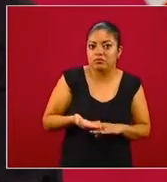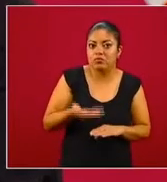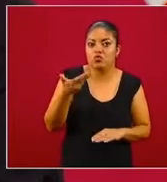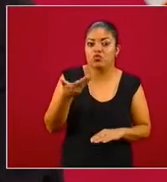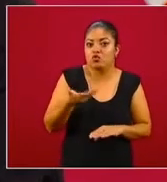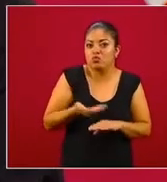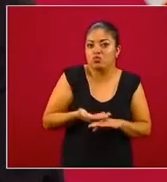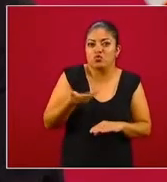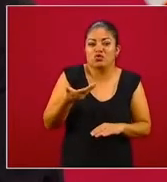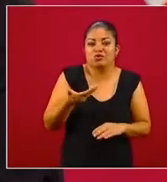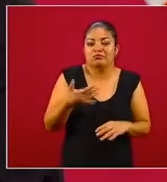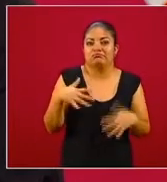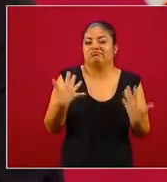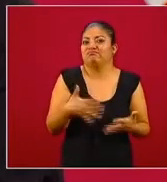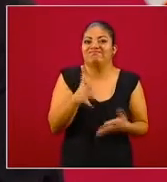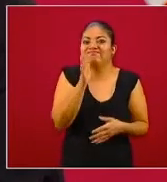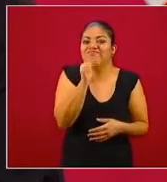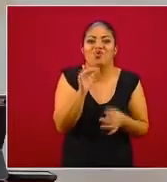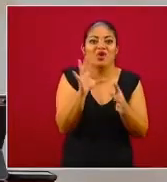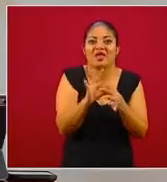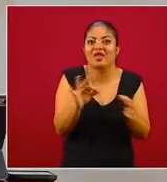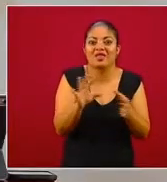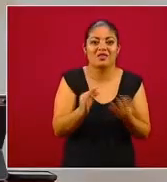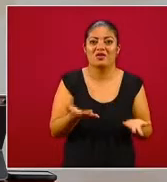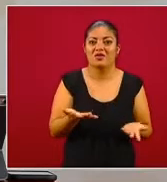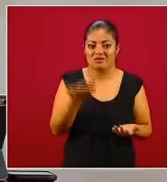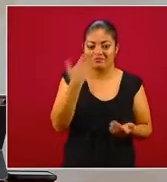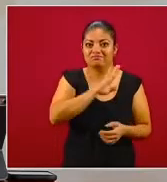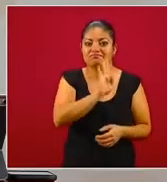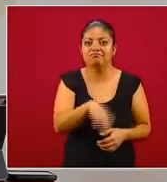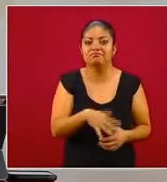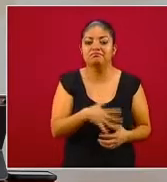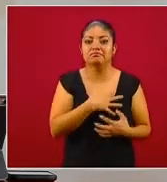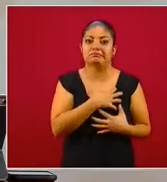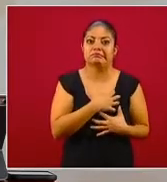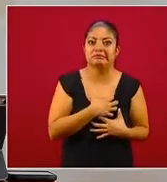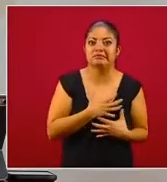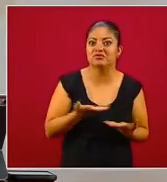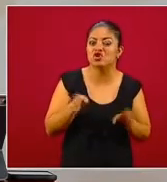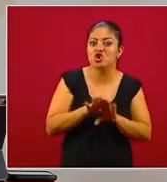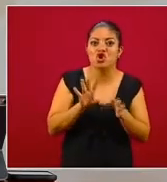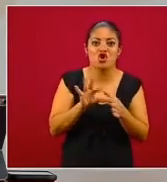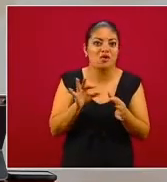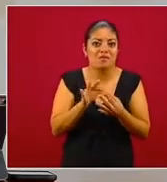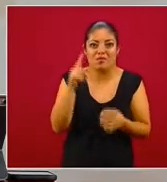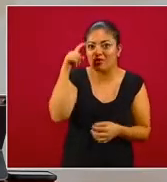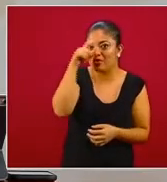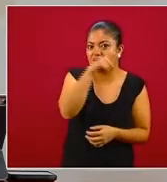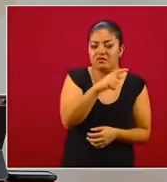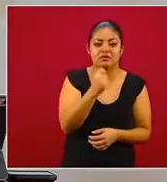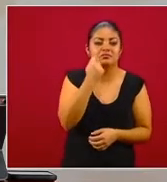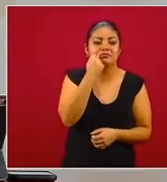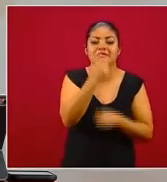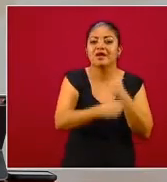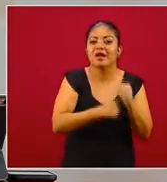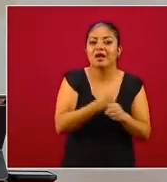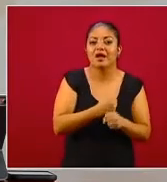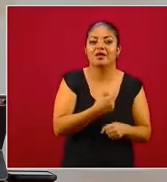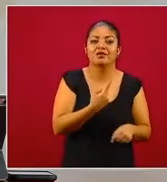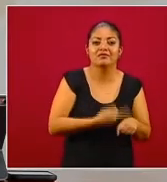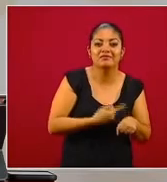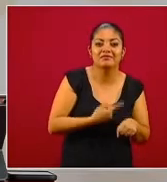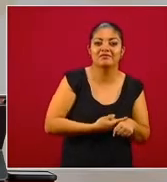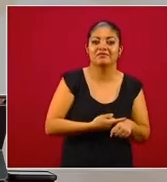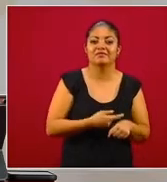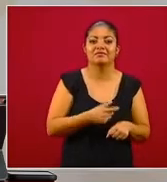muy grande, difícil de it's describir. Yo hard. creo que no hay There's no palabras para way describirlo, to pero uno lo describe siente. it. Tenga It's cualquier very edad, profound. tenga o no It's very